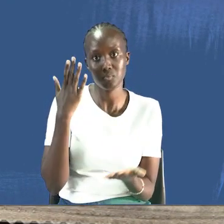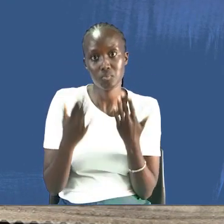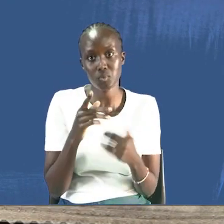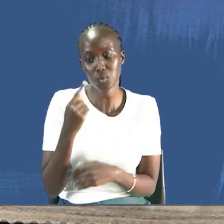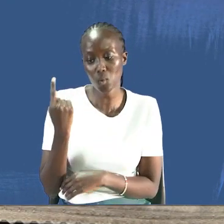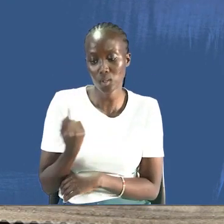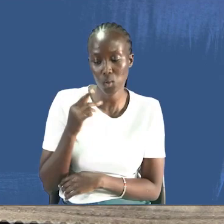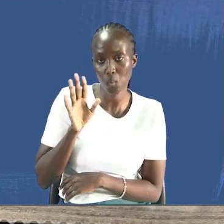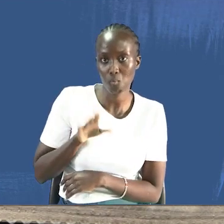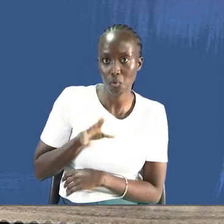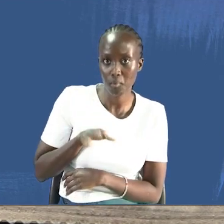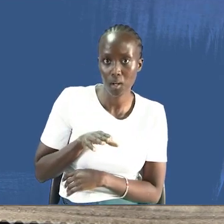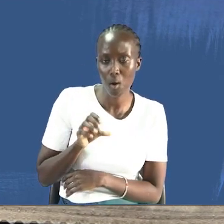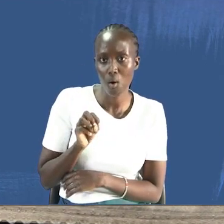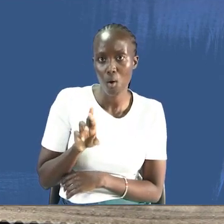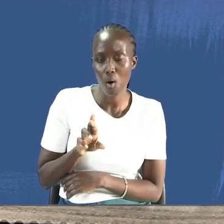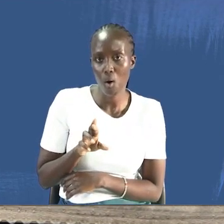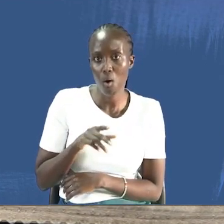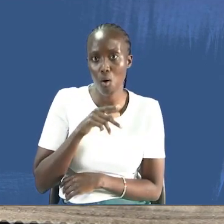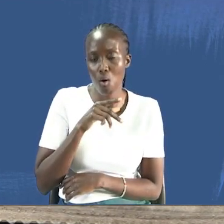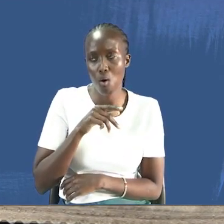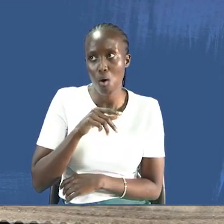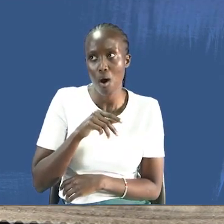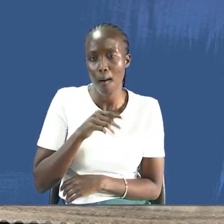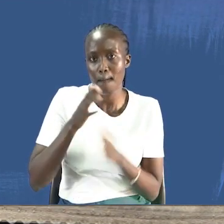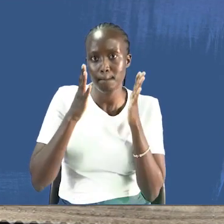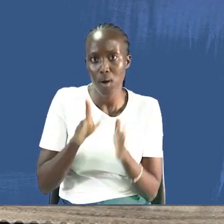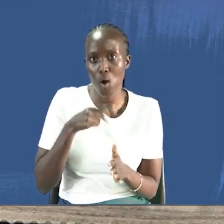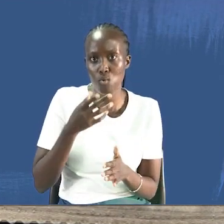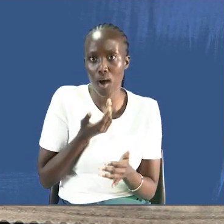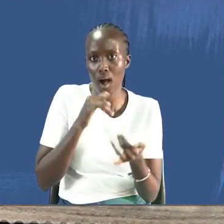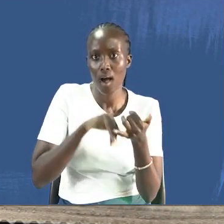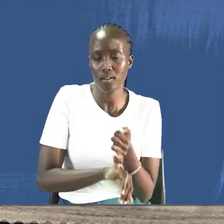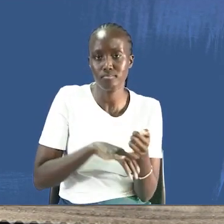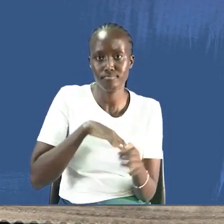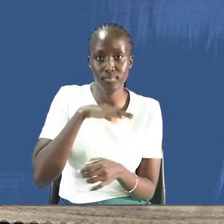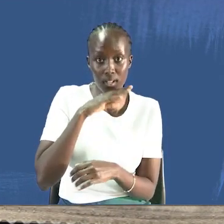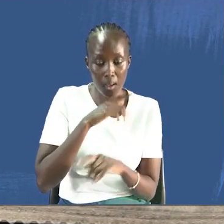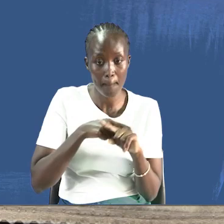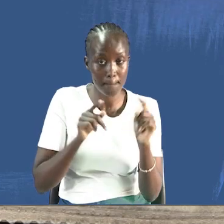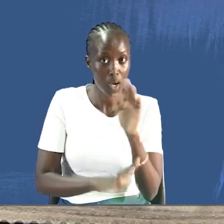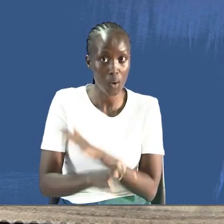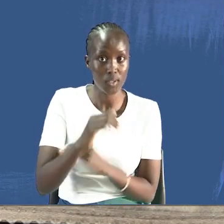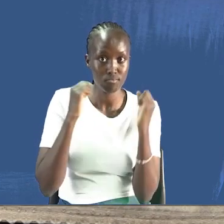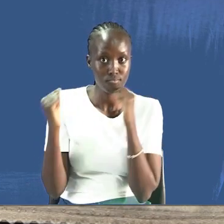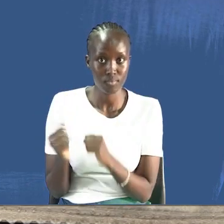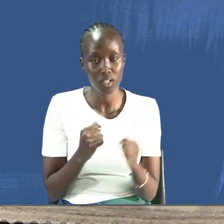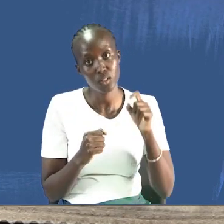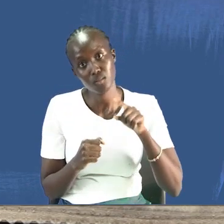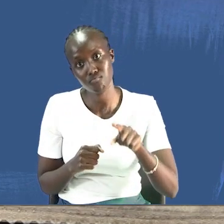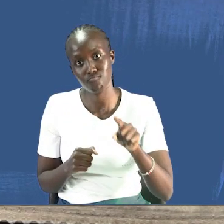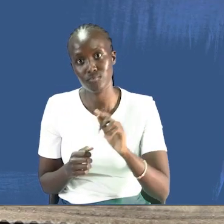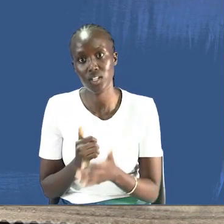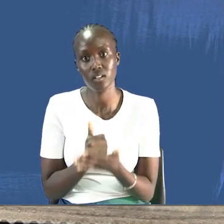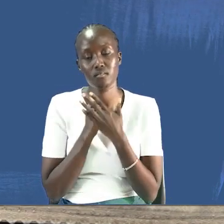single woman, that you are a widower, you are a widow, and the Lord has been there for you. He has strengthened you. He has given you